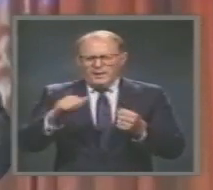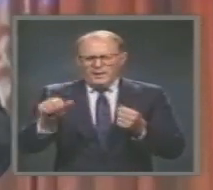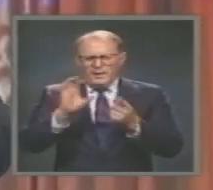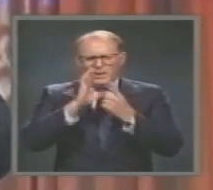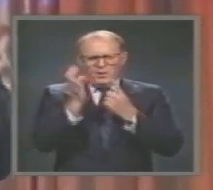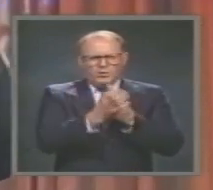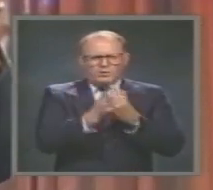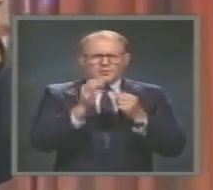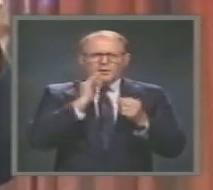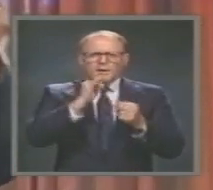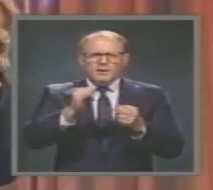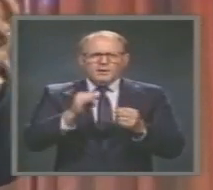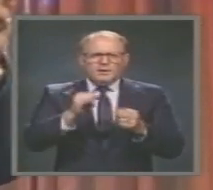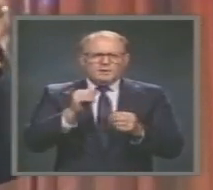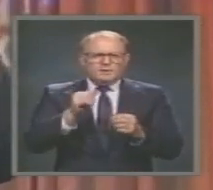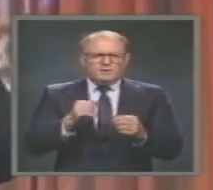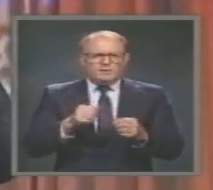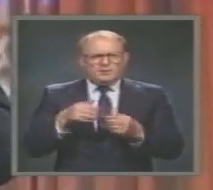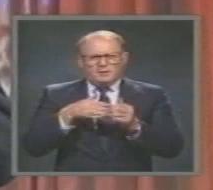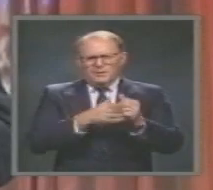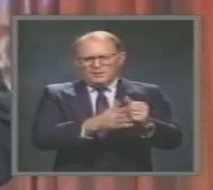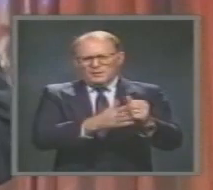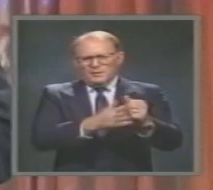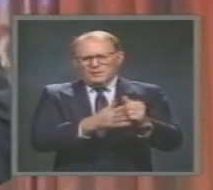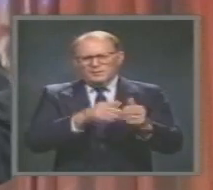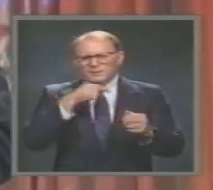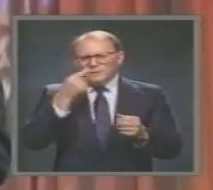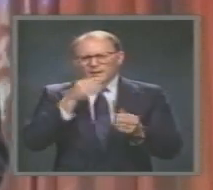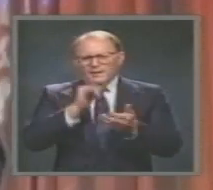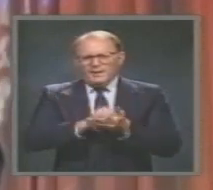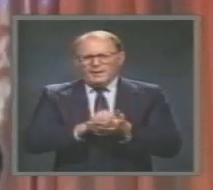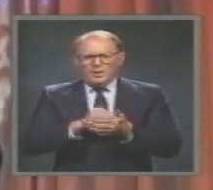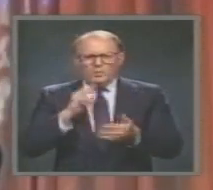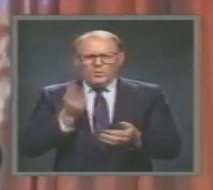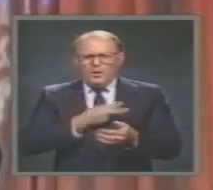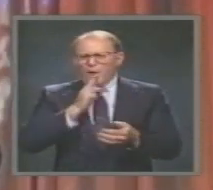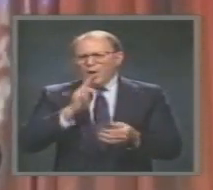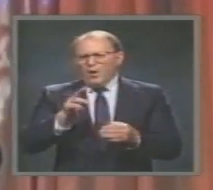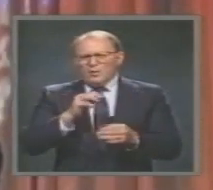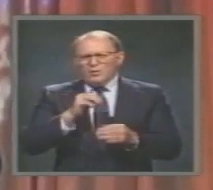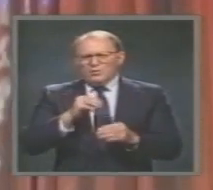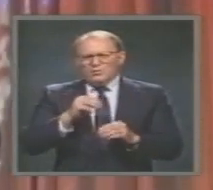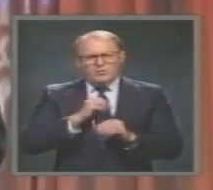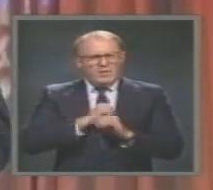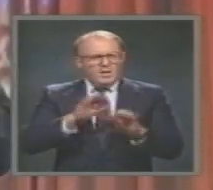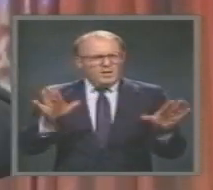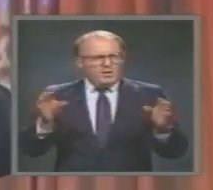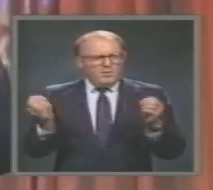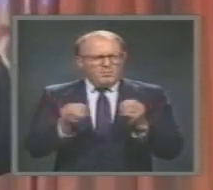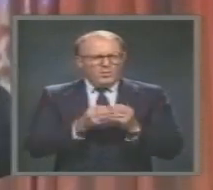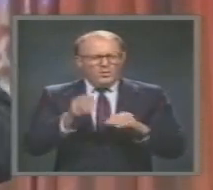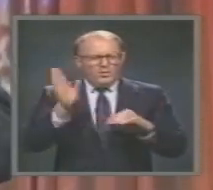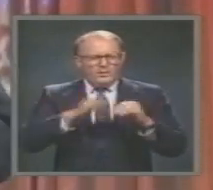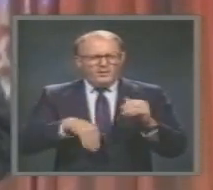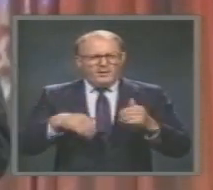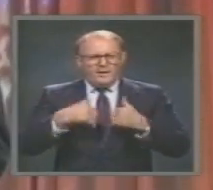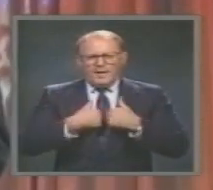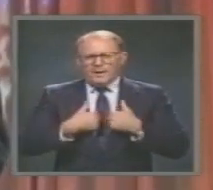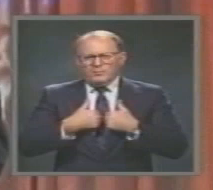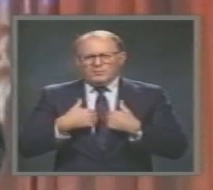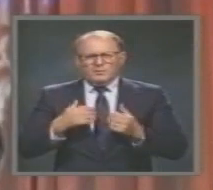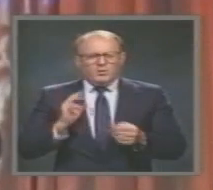be misled into defining individuals as less than human and therefore devoid of